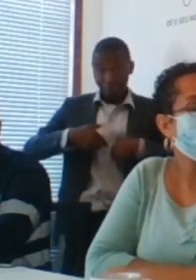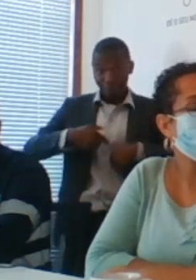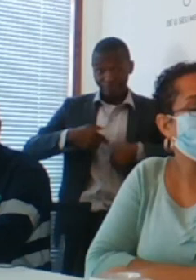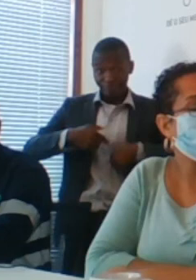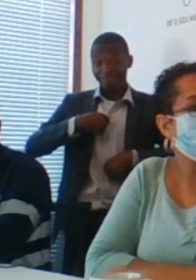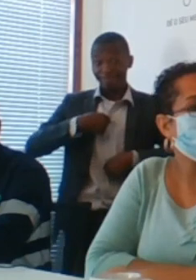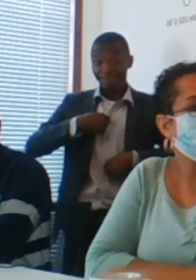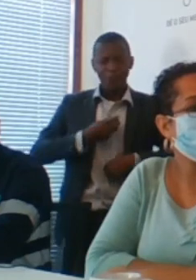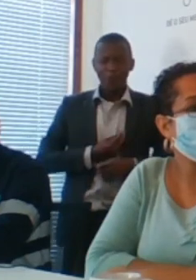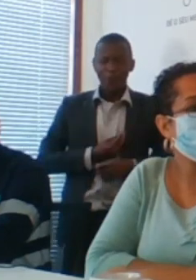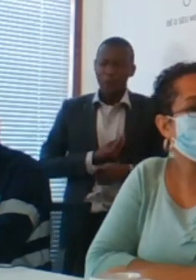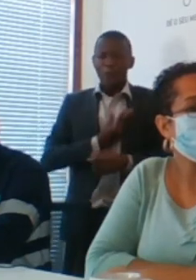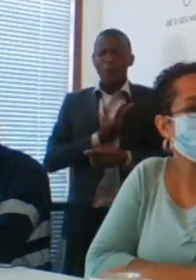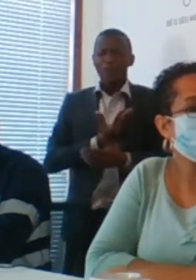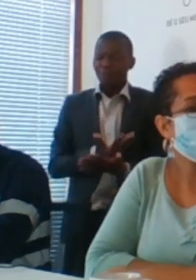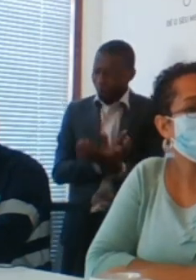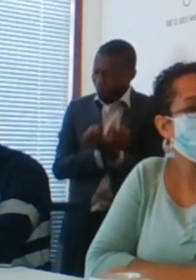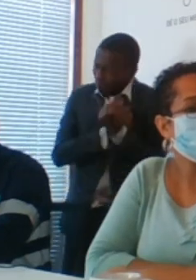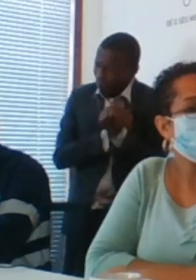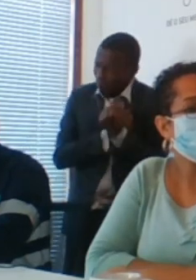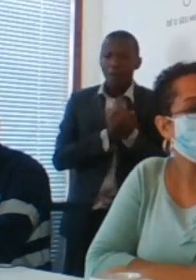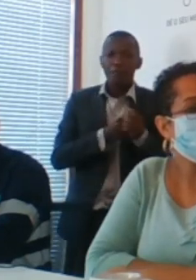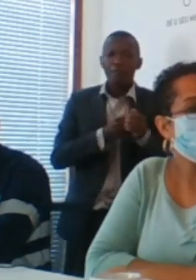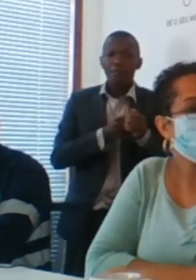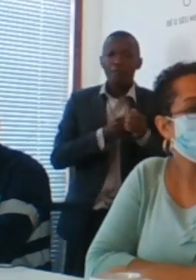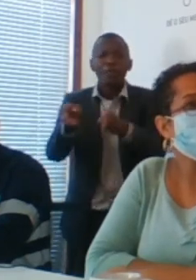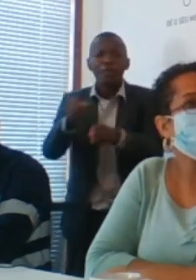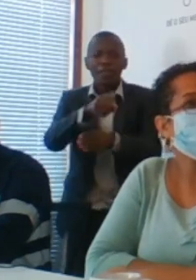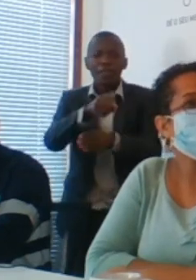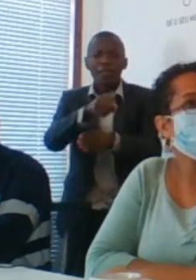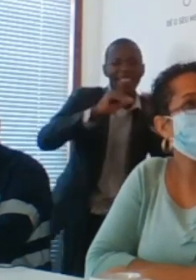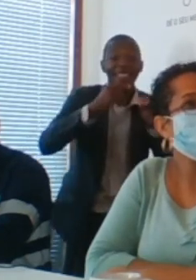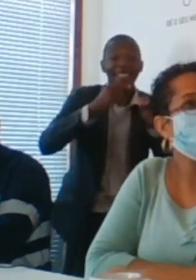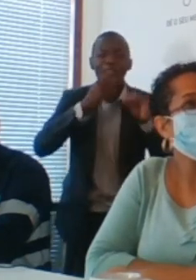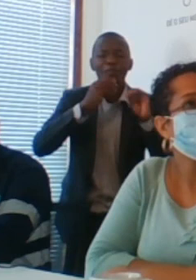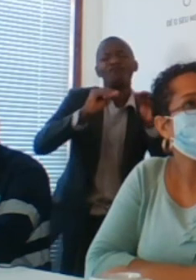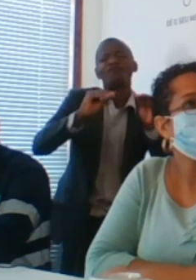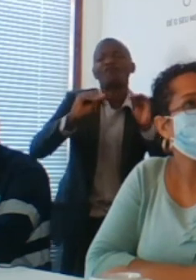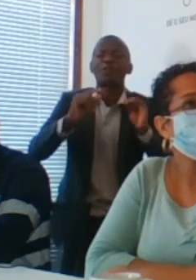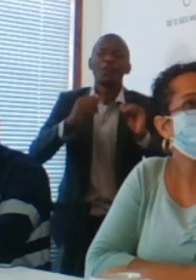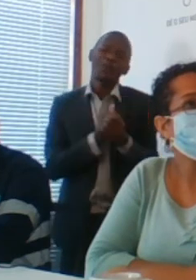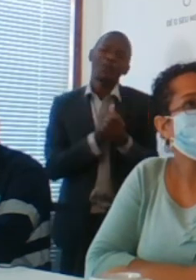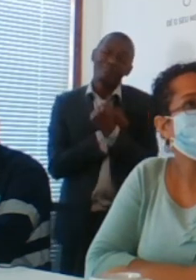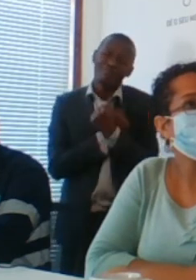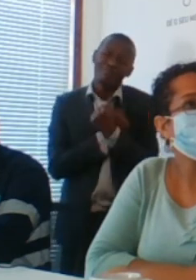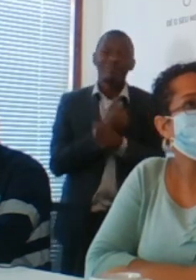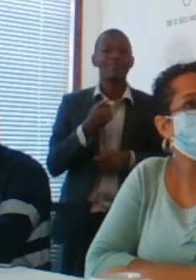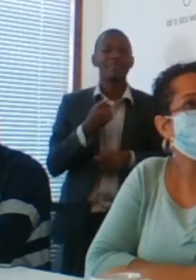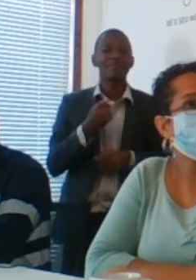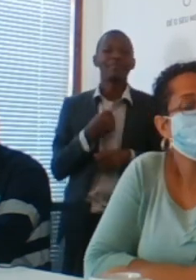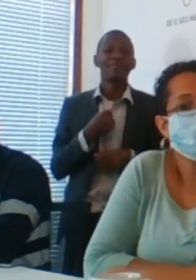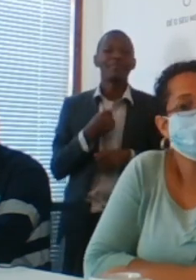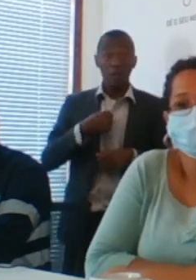it's my passion, of course, working with people teaching English, but I'd also love to be a